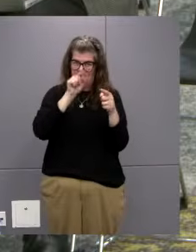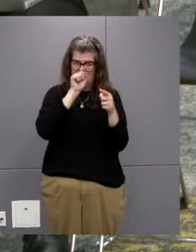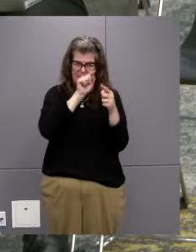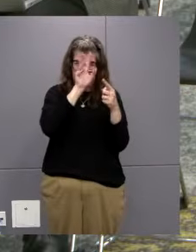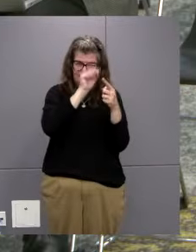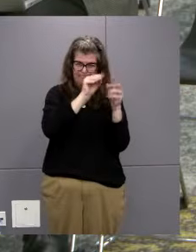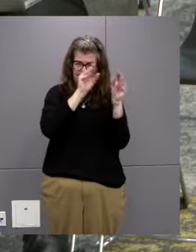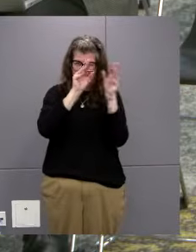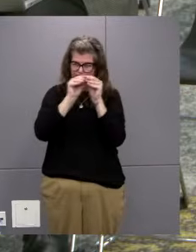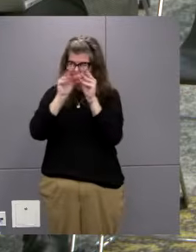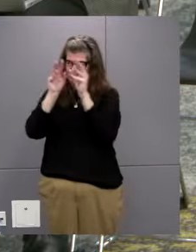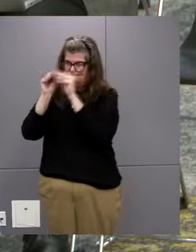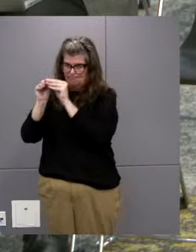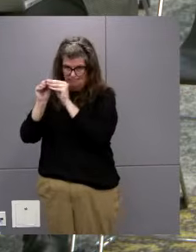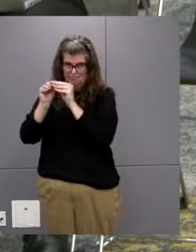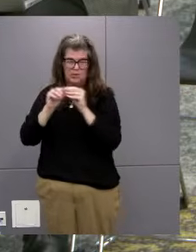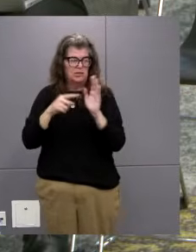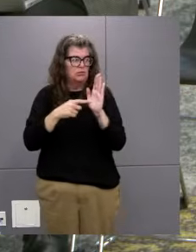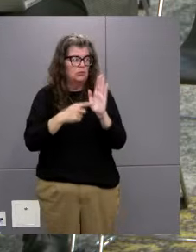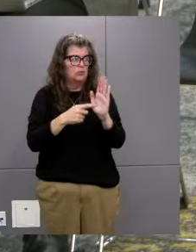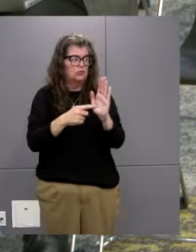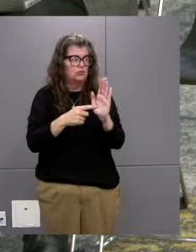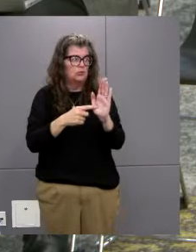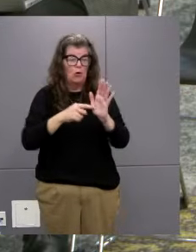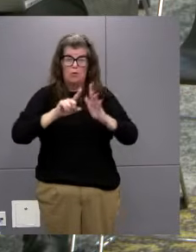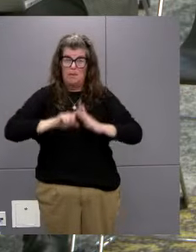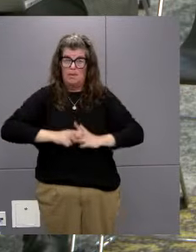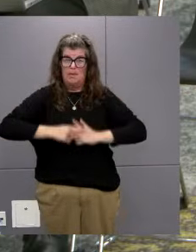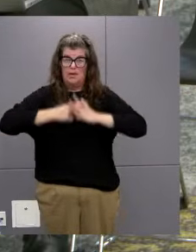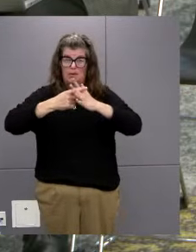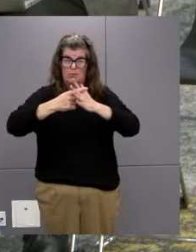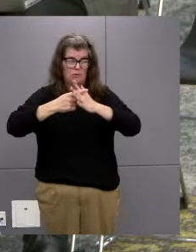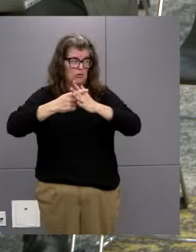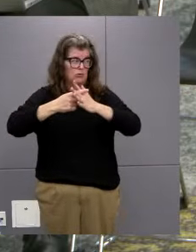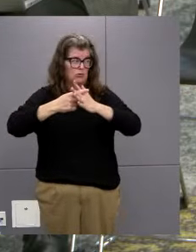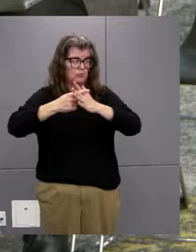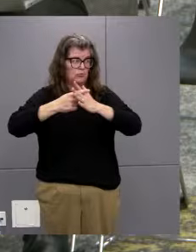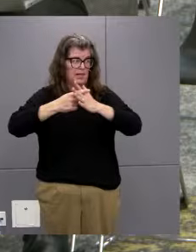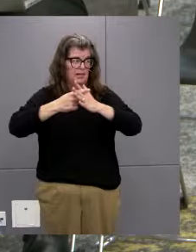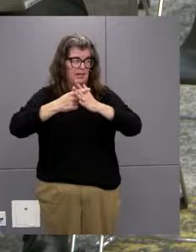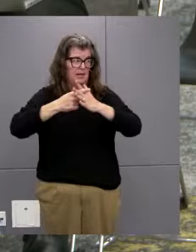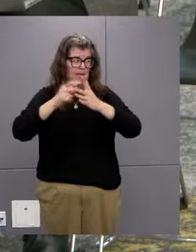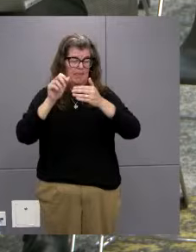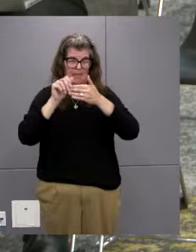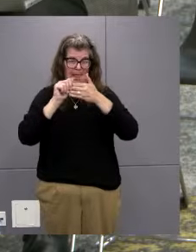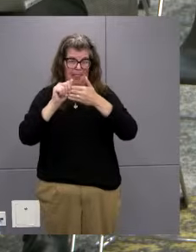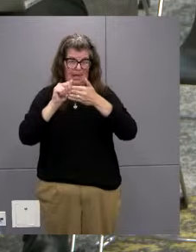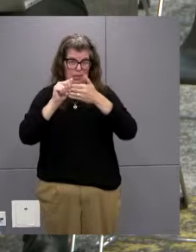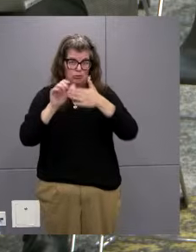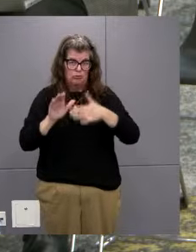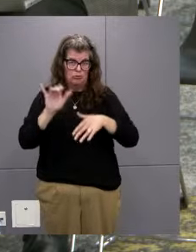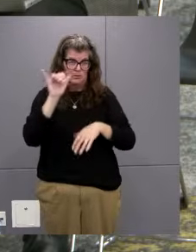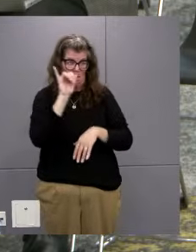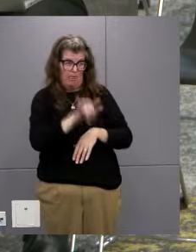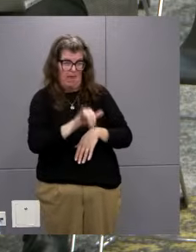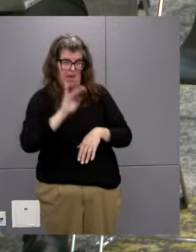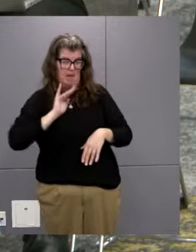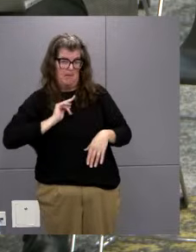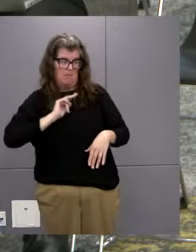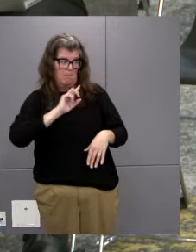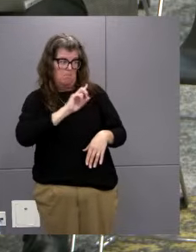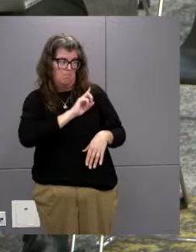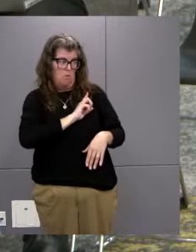which showed that the origin of the 4 leaders in that board arose out